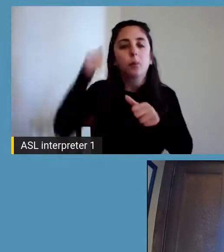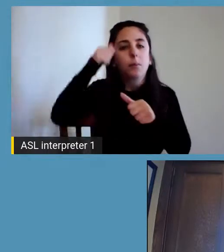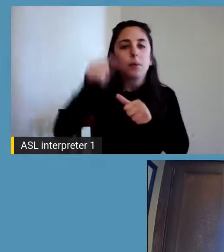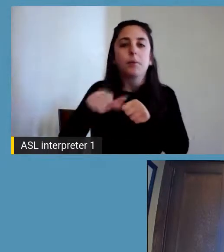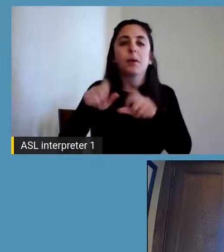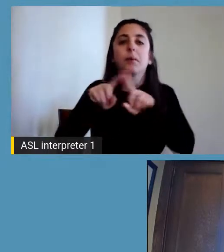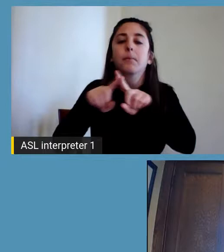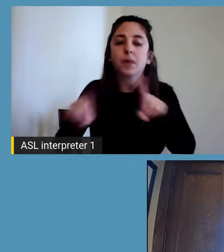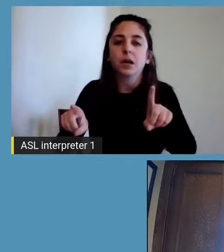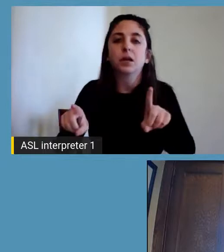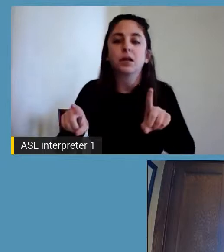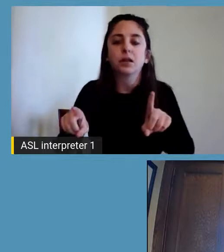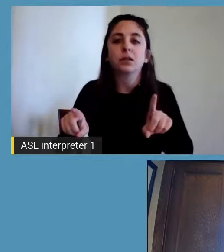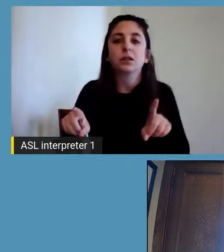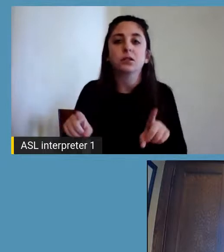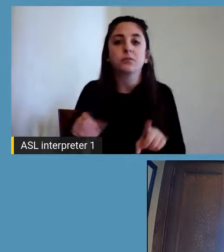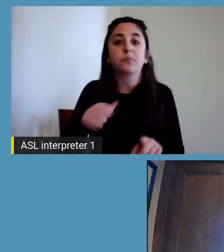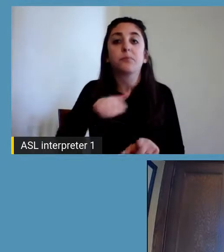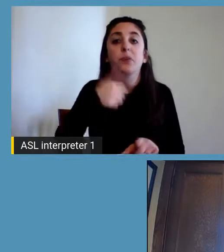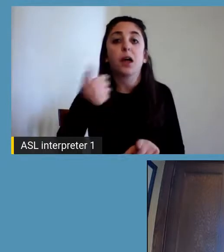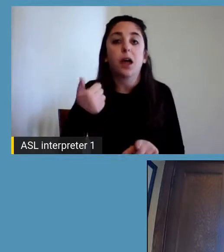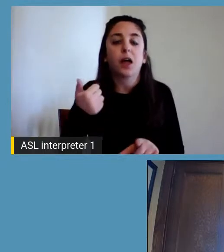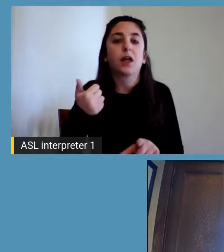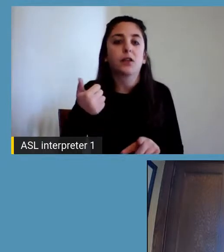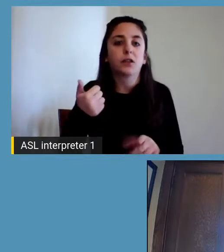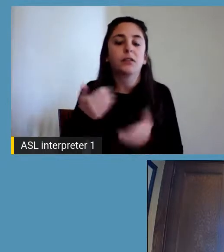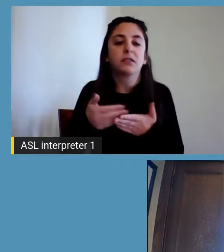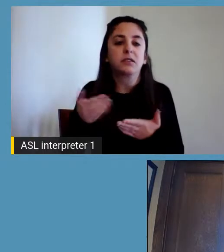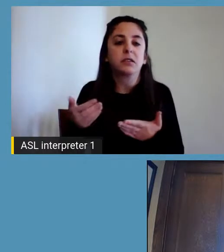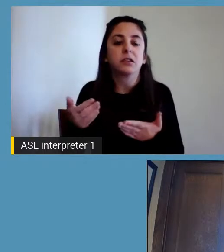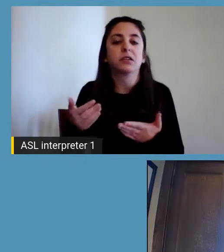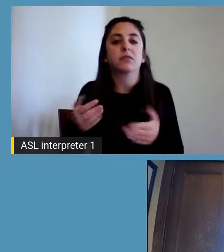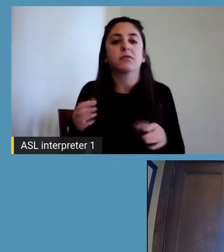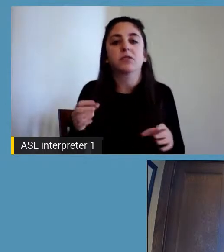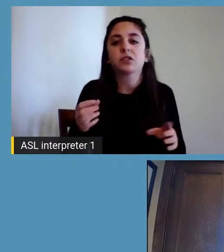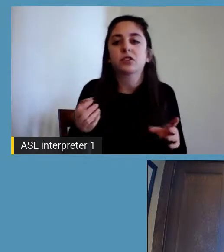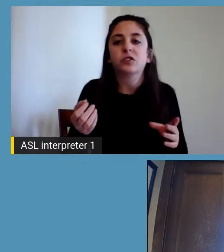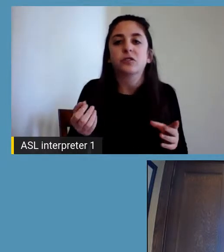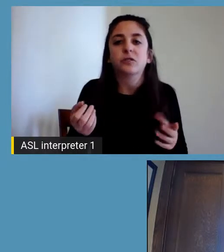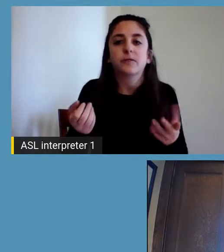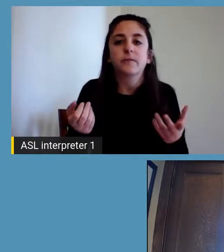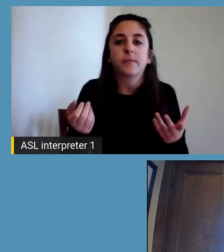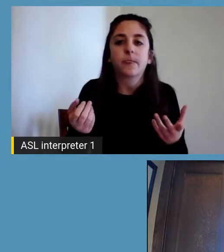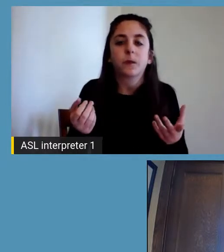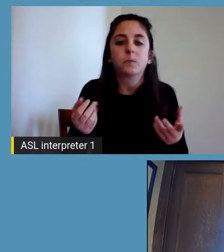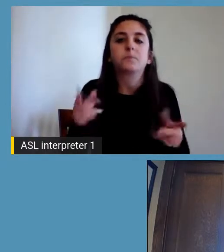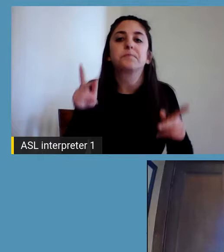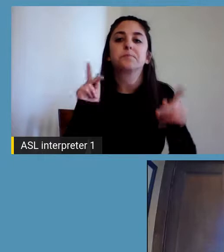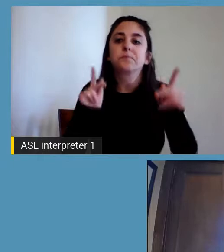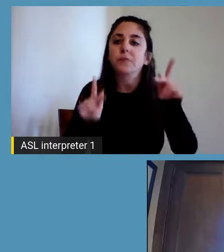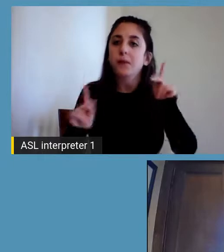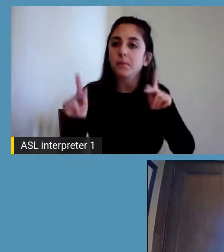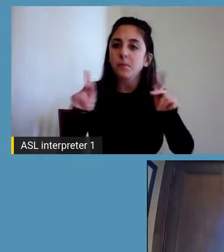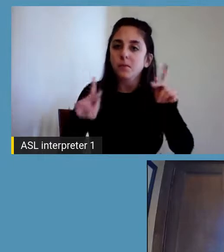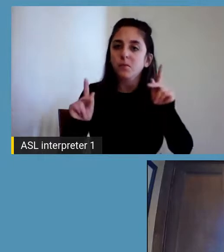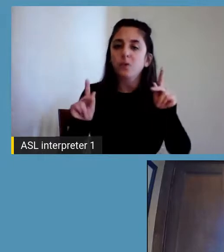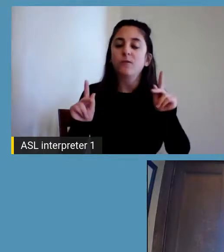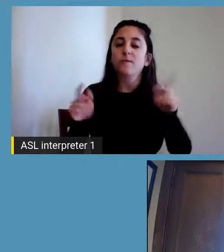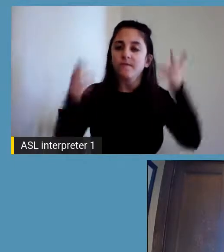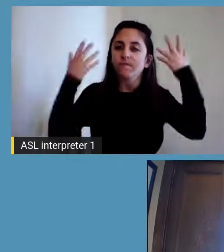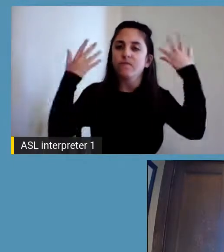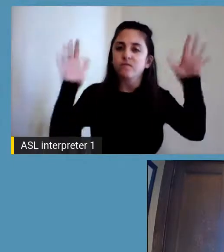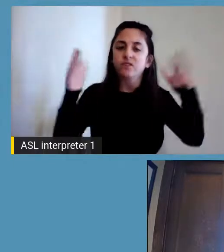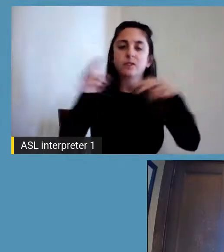think that's another thing you shouldn't do is build everything. Is there's people that have built good